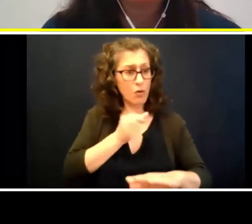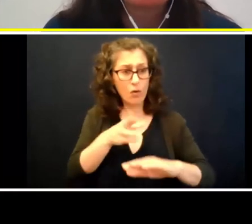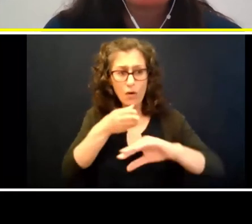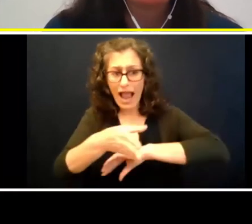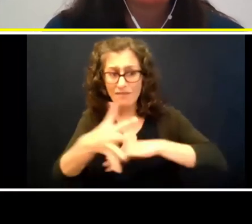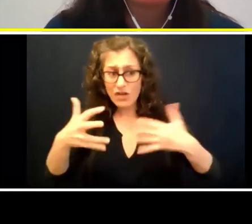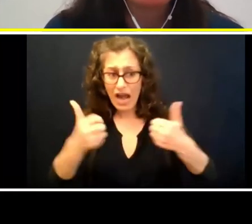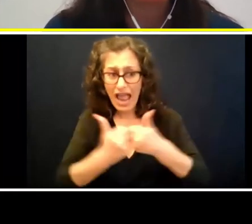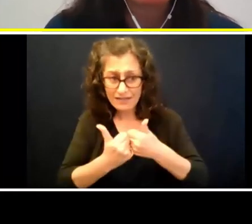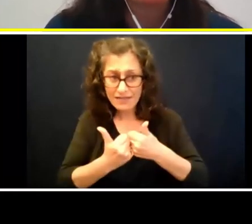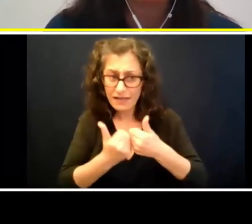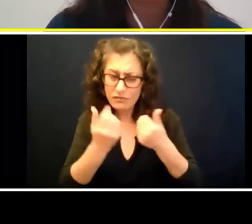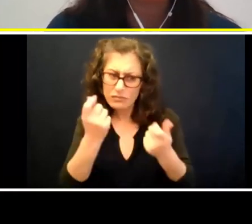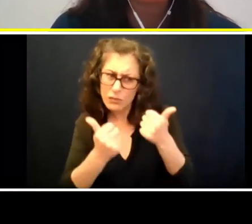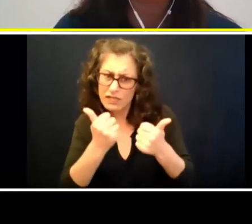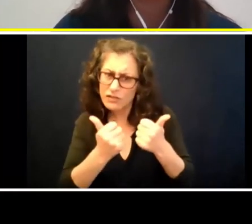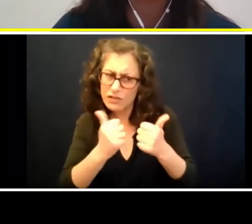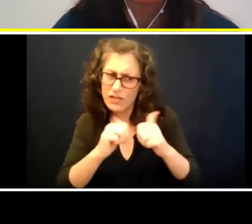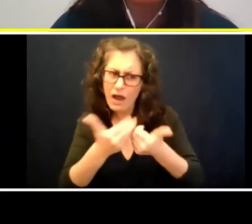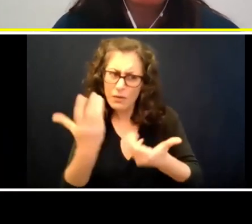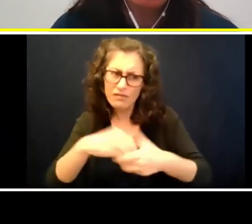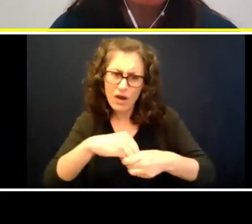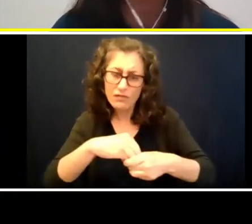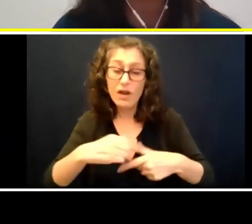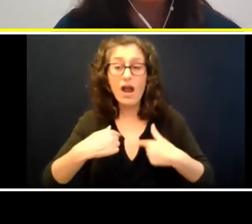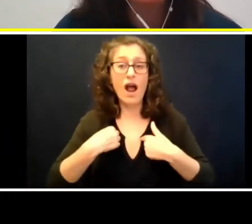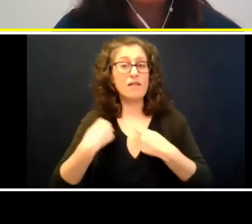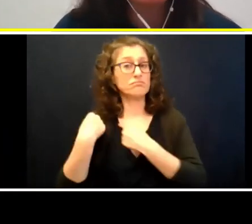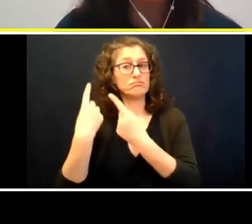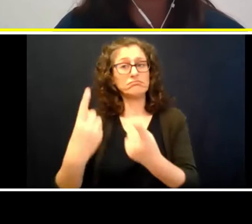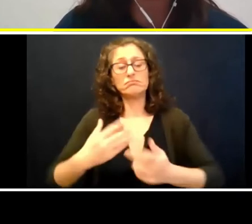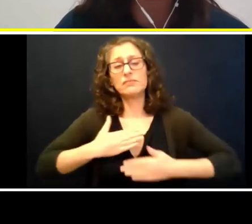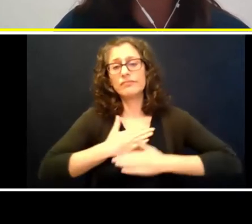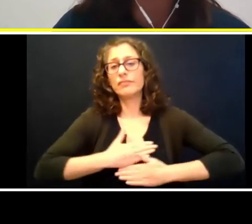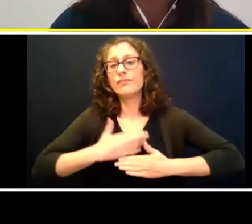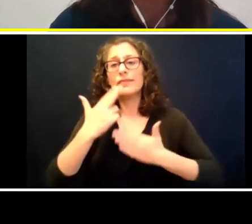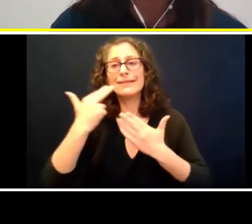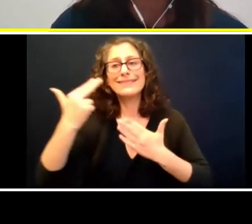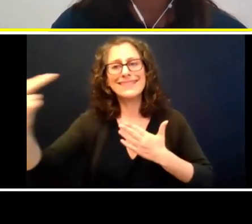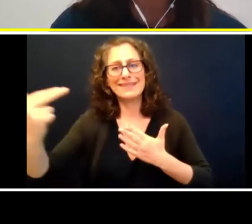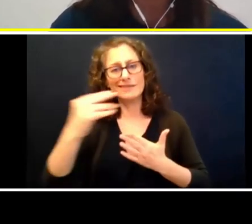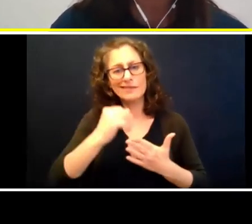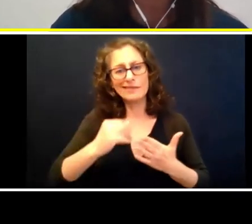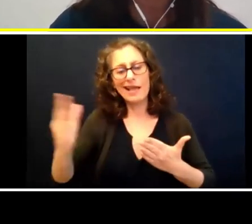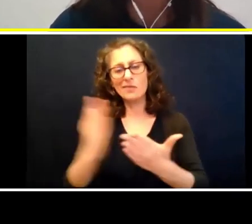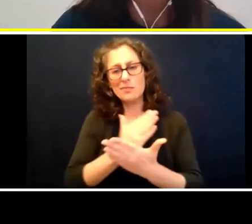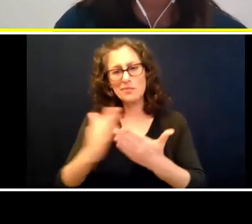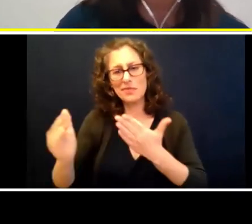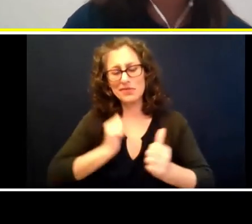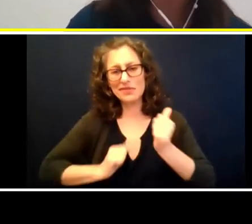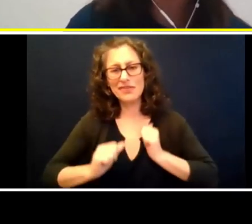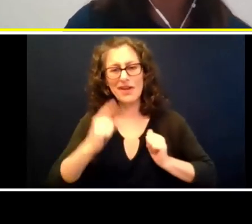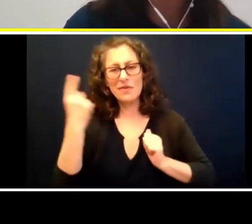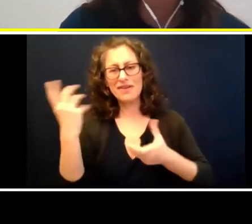You know what? I've always loved singing and musicals, so... growing up, I did like